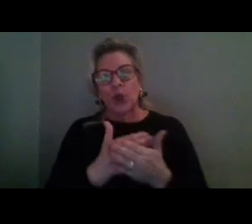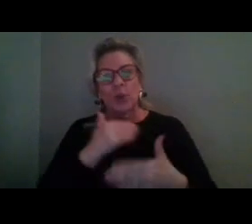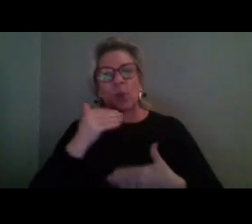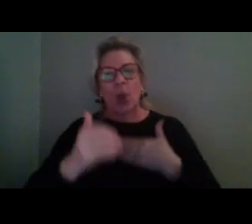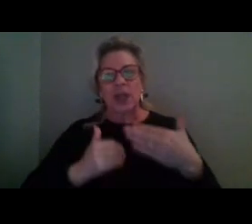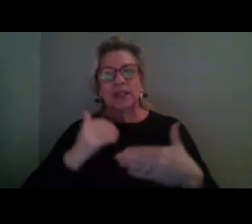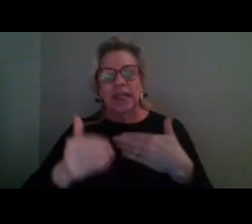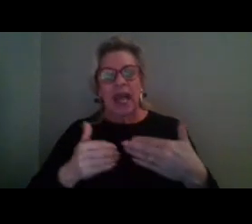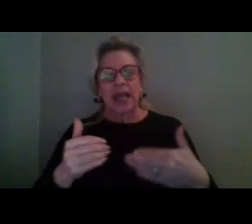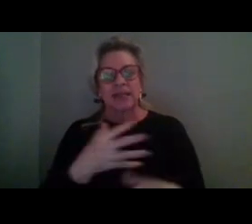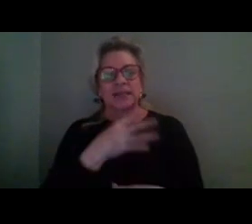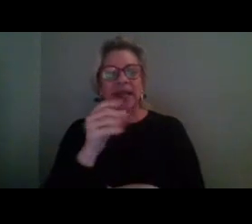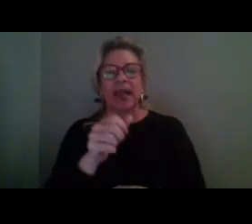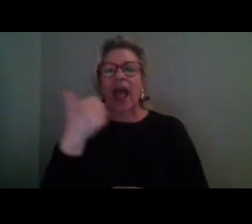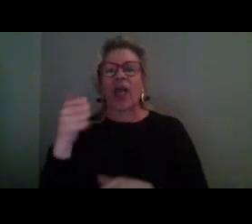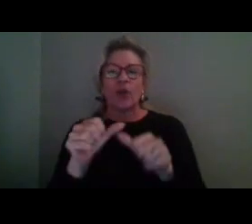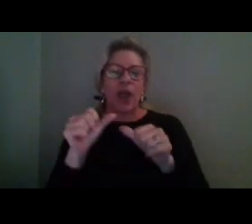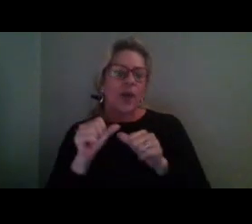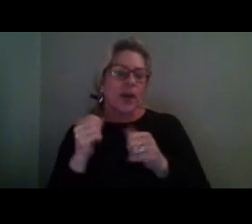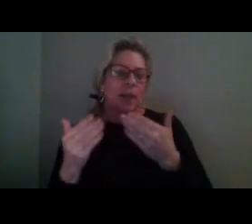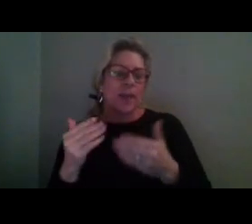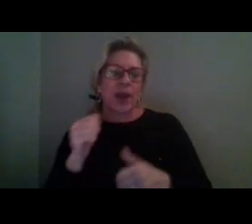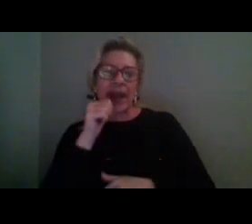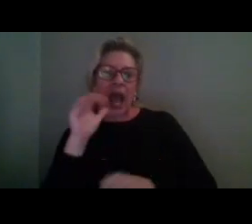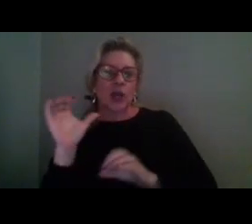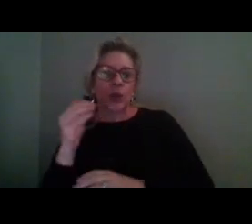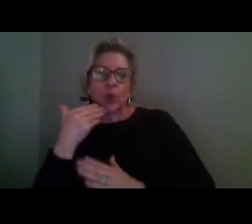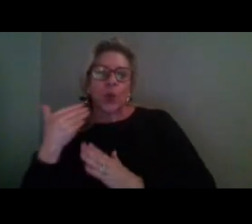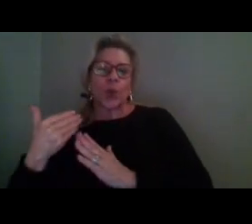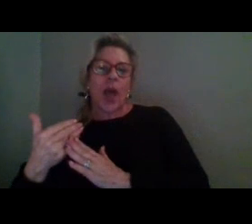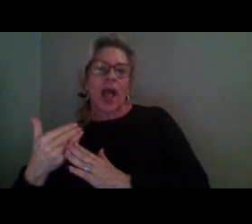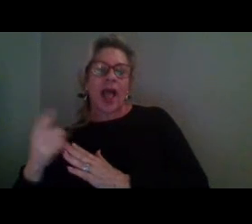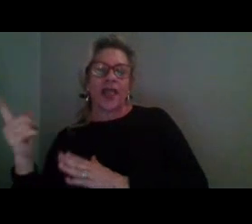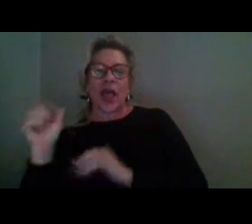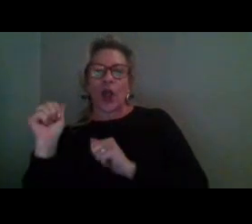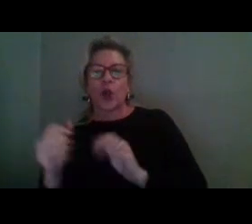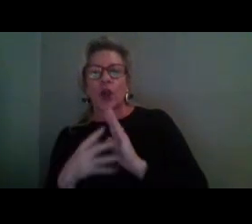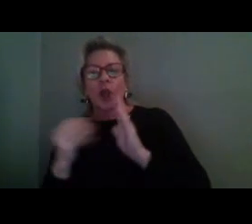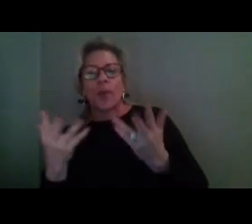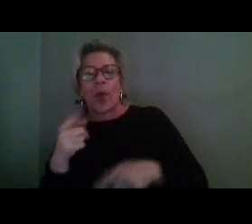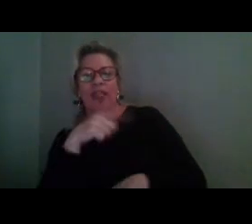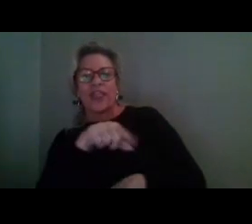and that other areas that maybe aren't doing as well could maybe emulate to a certain degree.